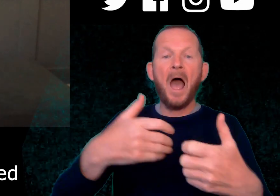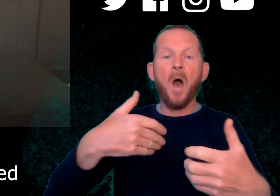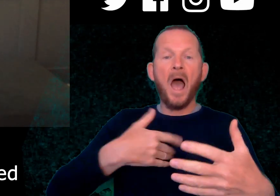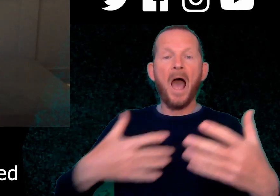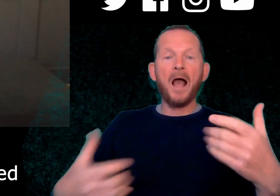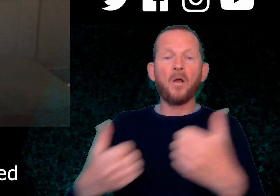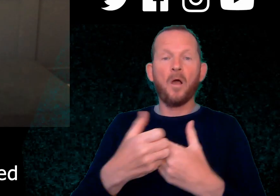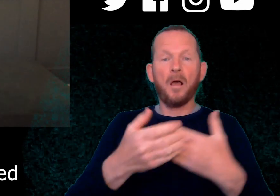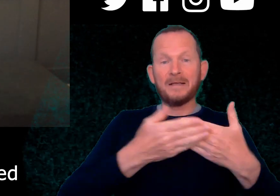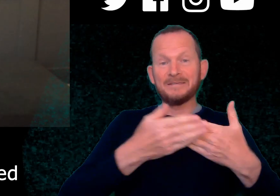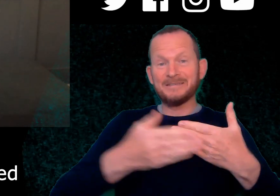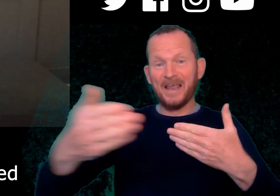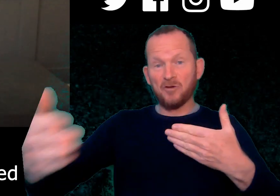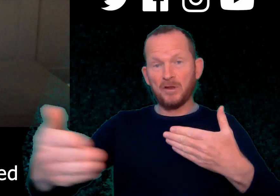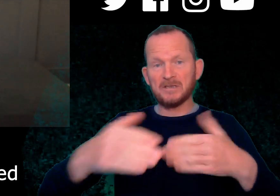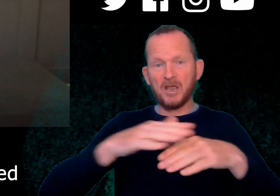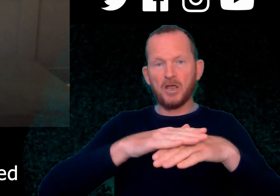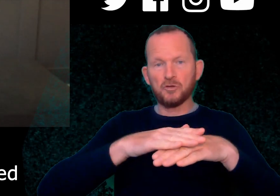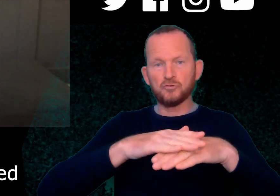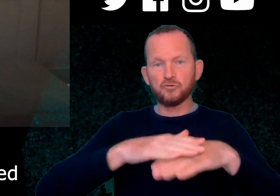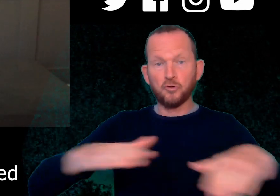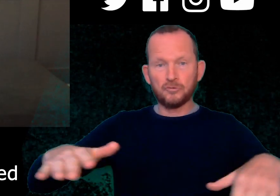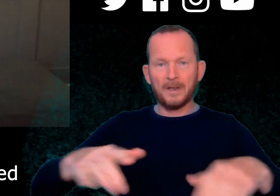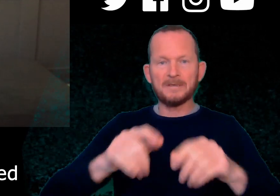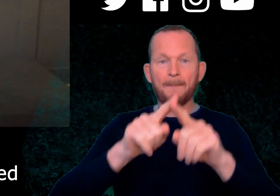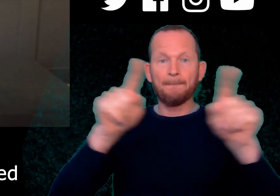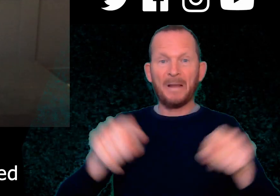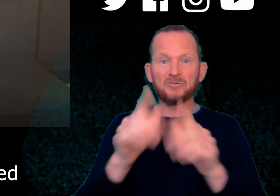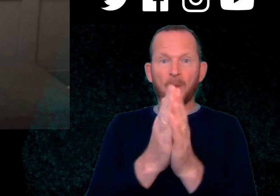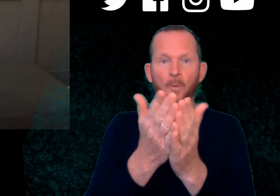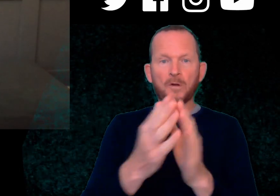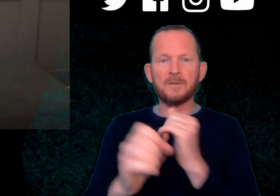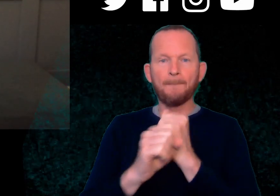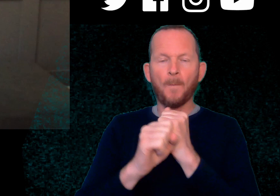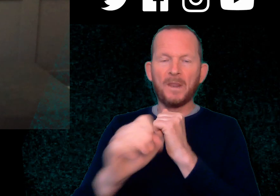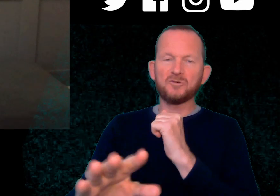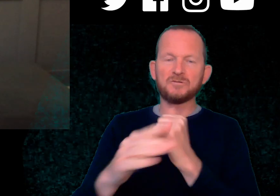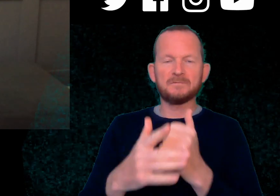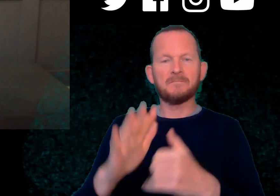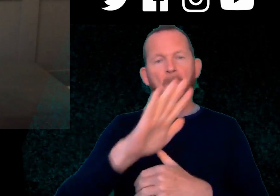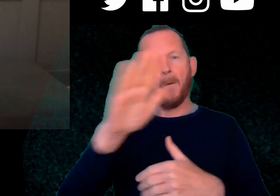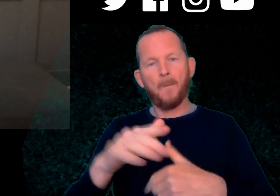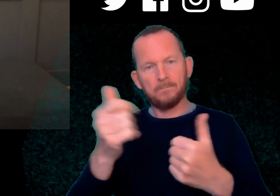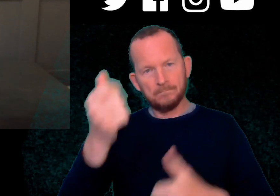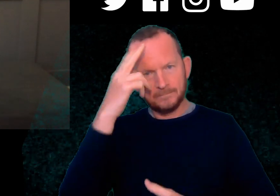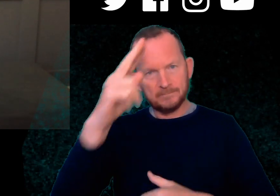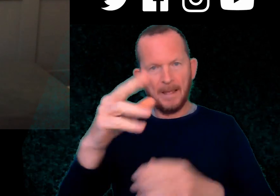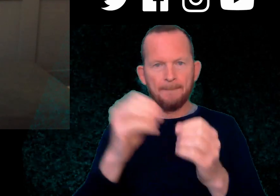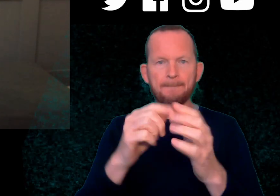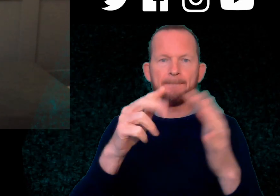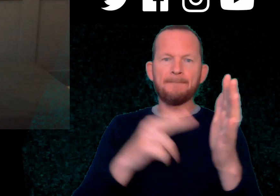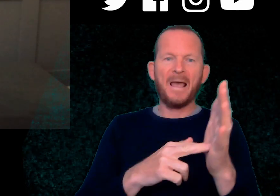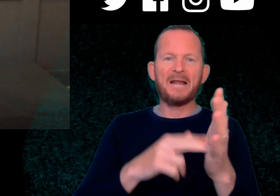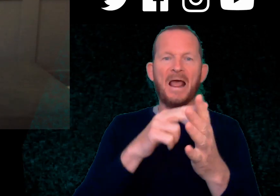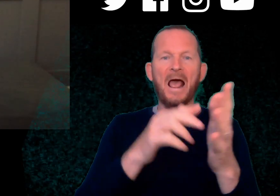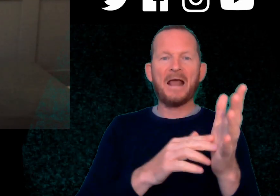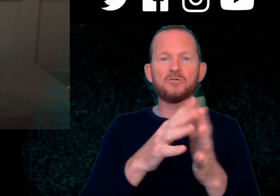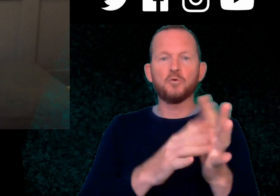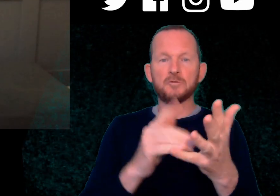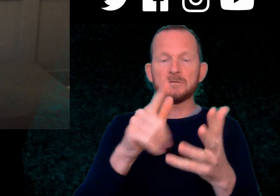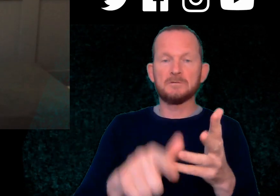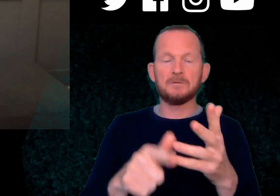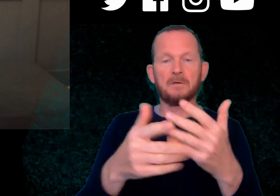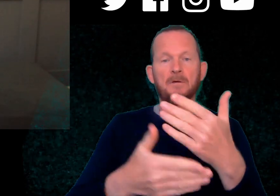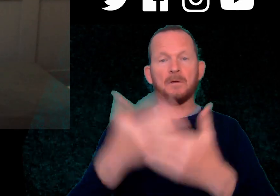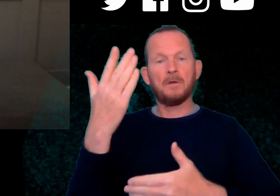how I got my series of children's picture books published. Hello people, I hope you're all keeping well. My name's Ben Andrews and I am debut